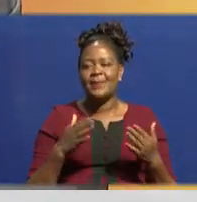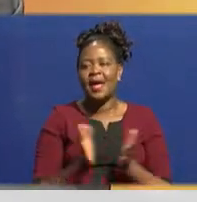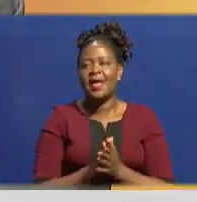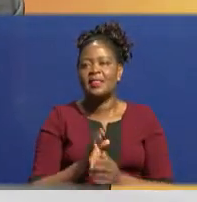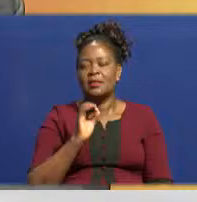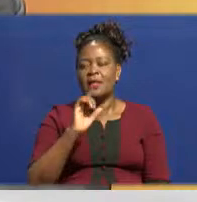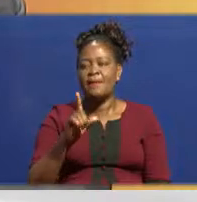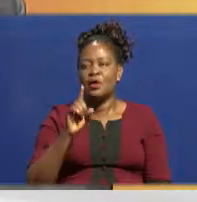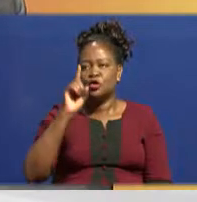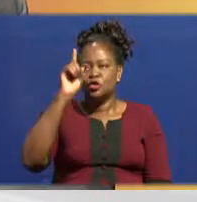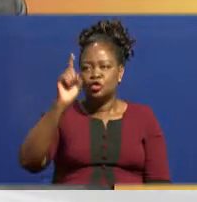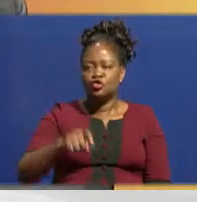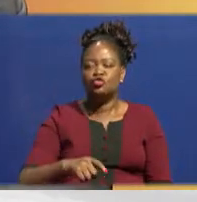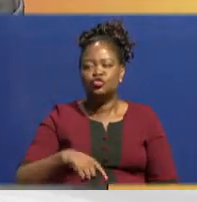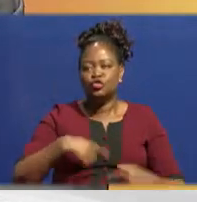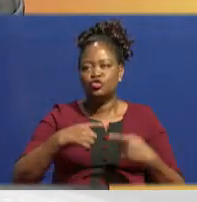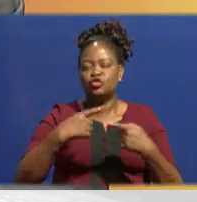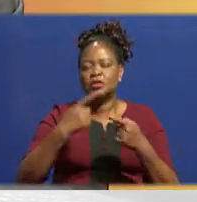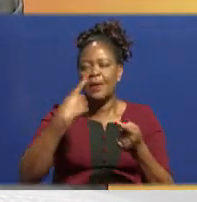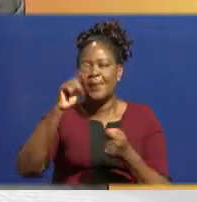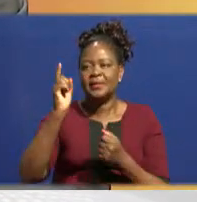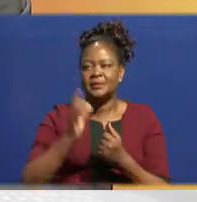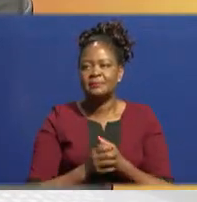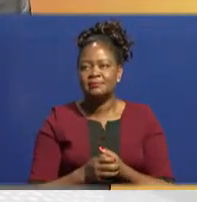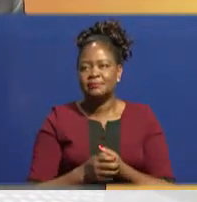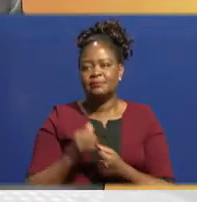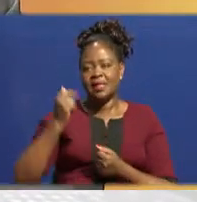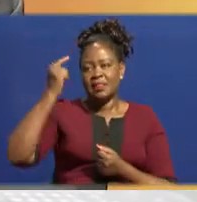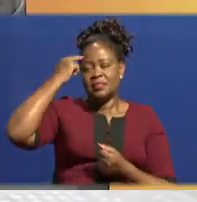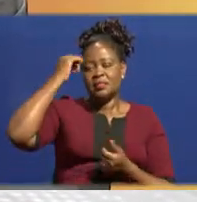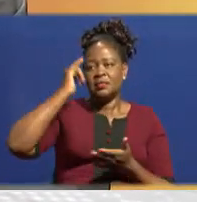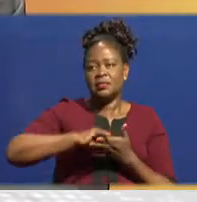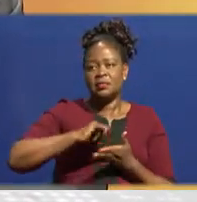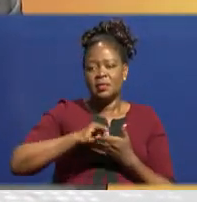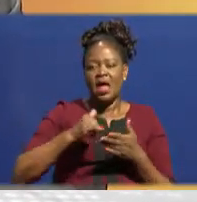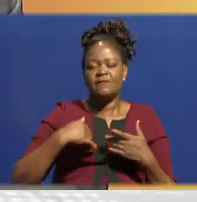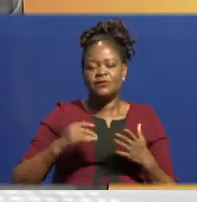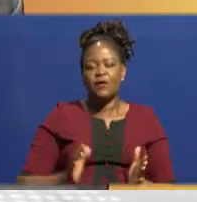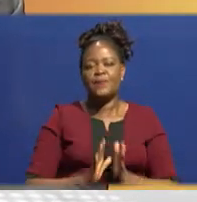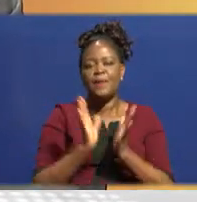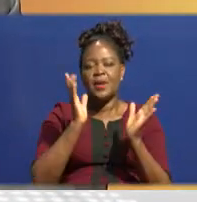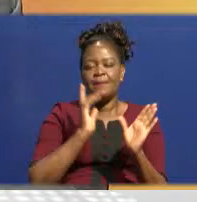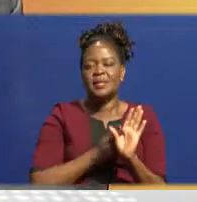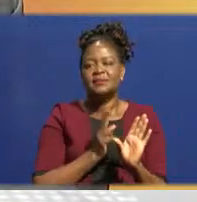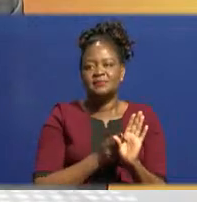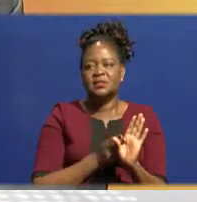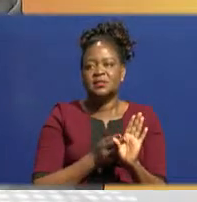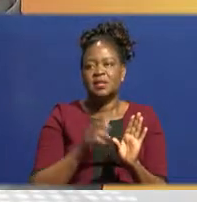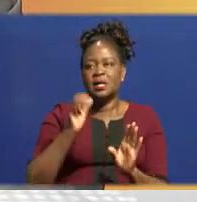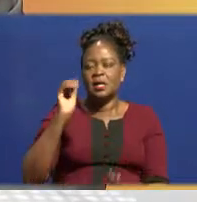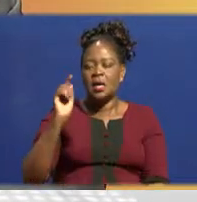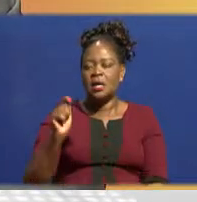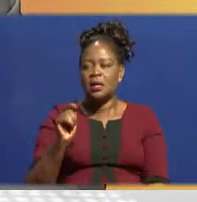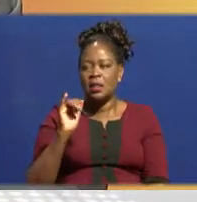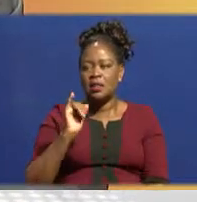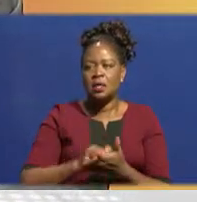bill, we should actually proceed and pass it. So I think having a Public Participation Act